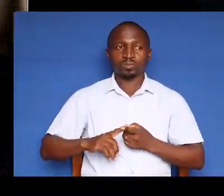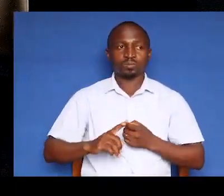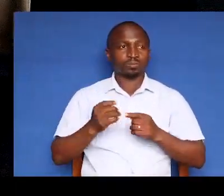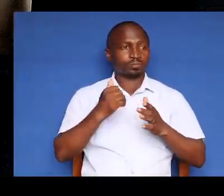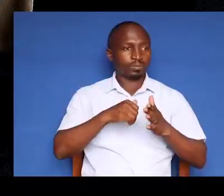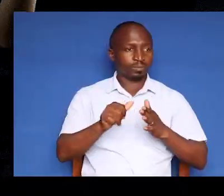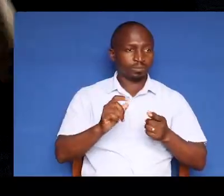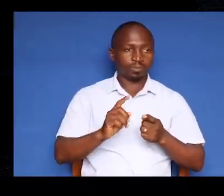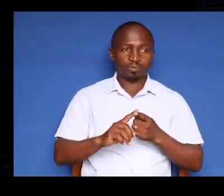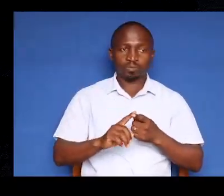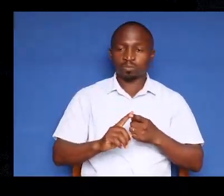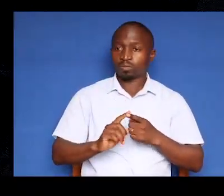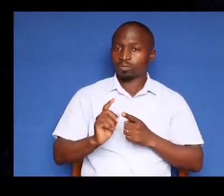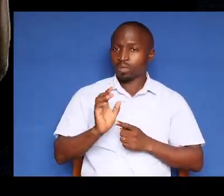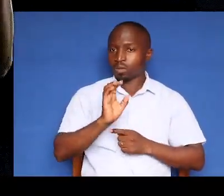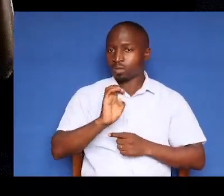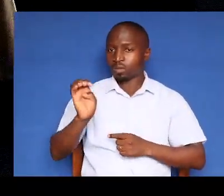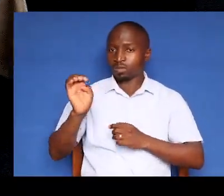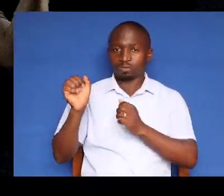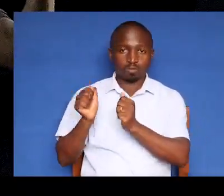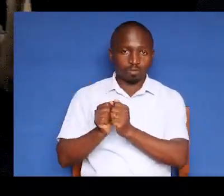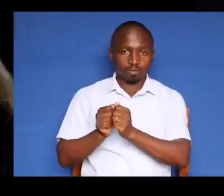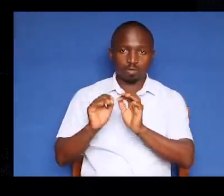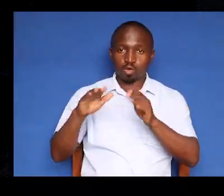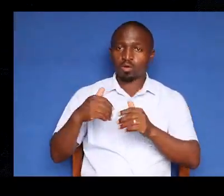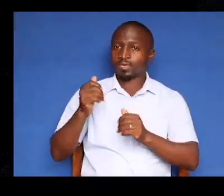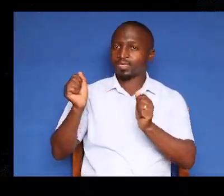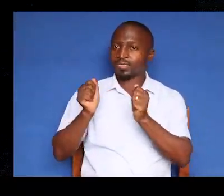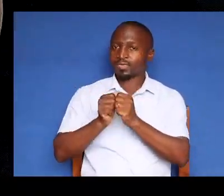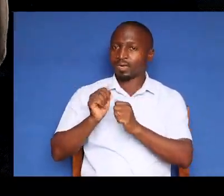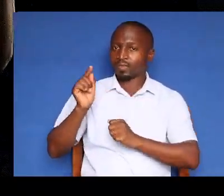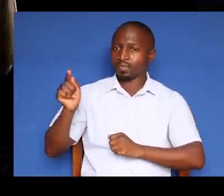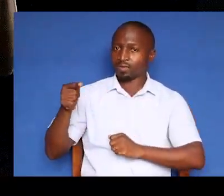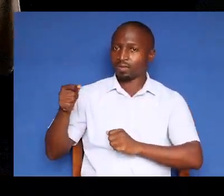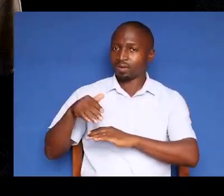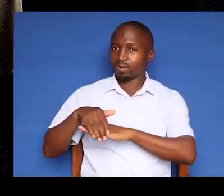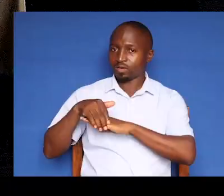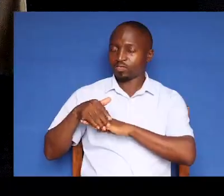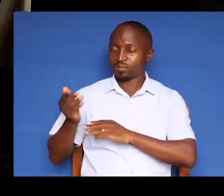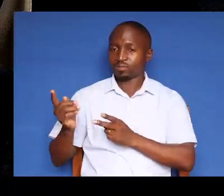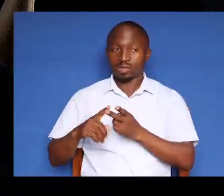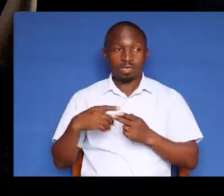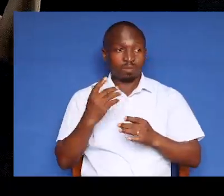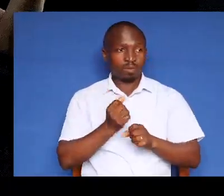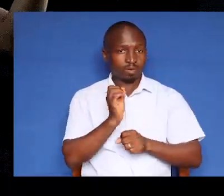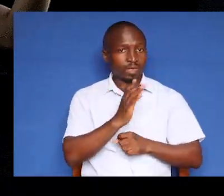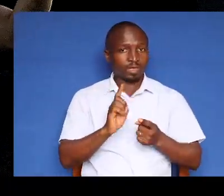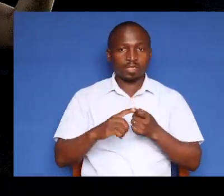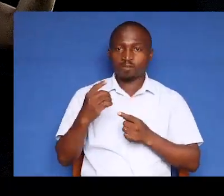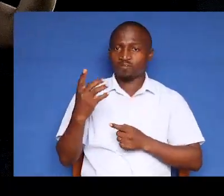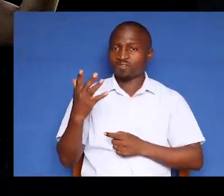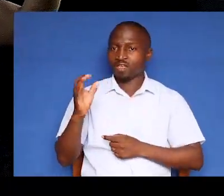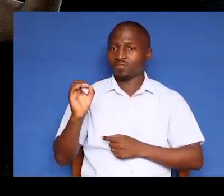pay 10,000 while his income was 50,000